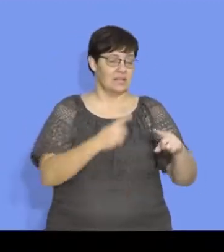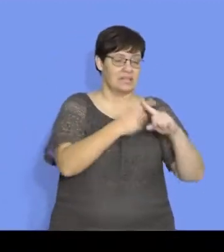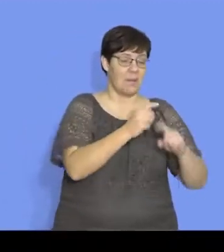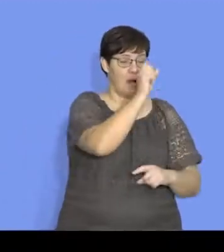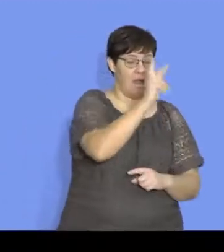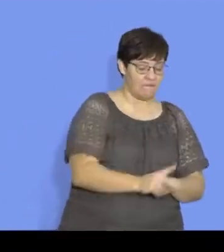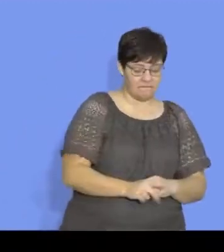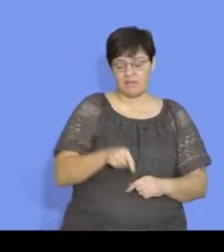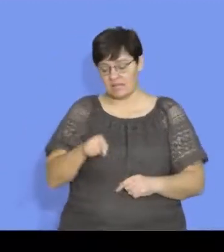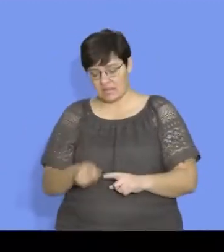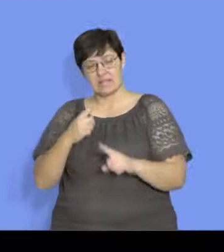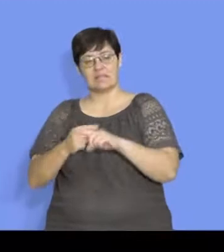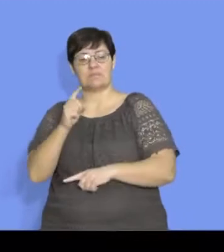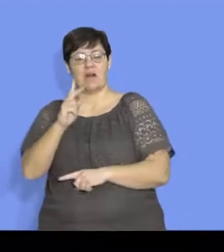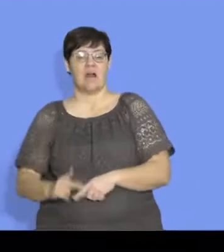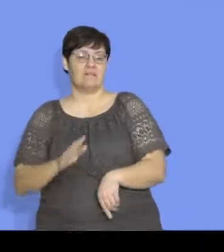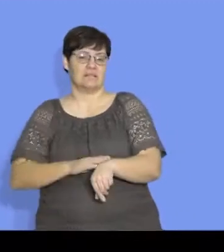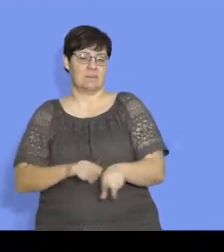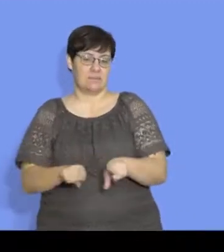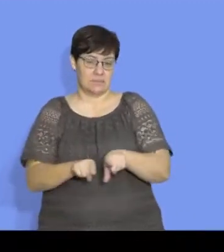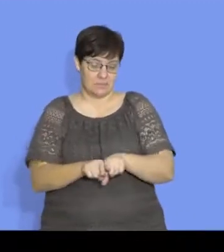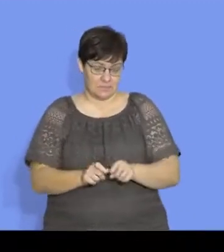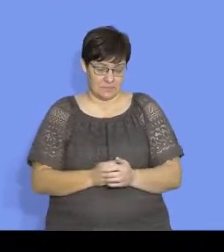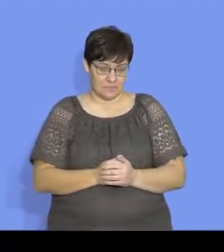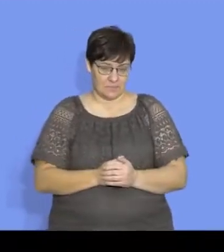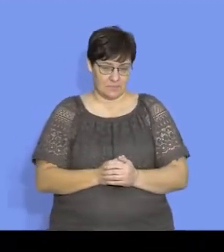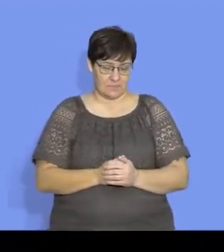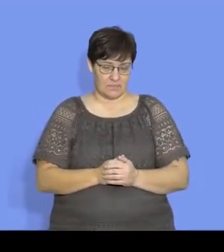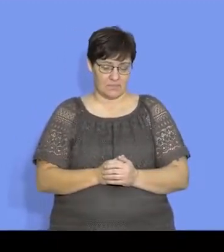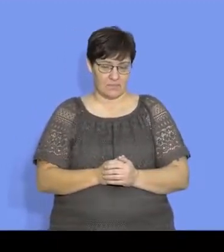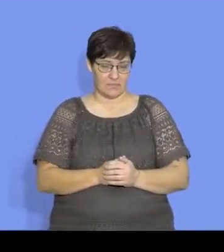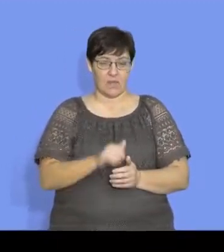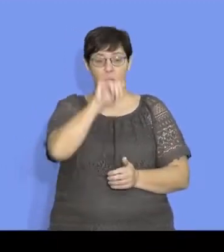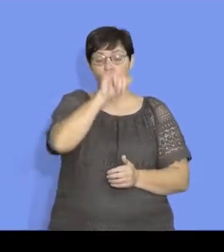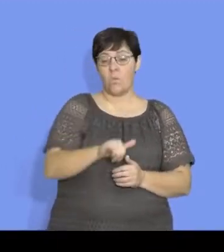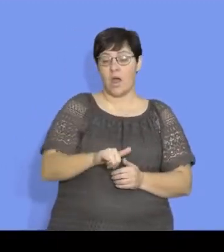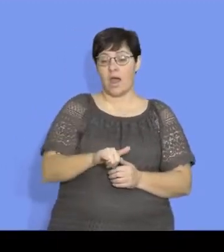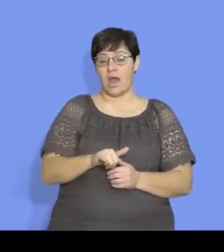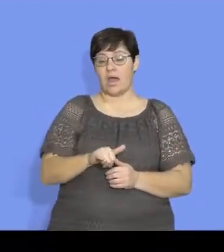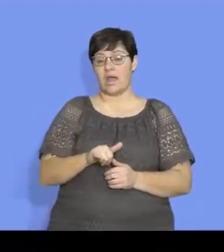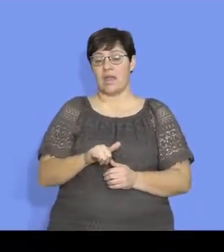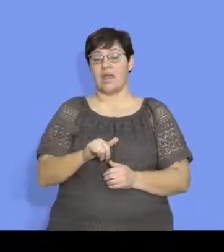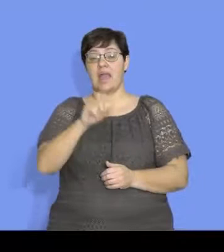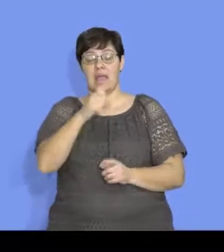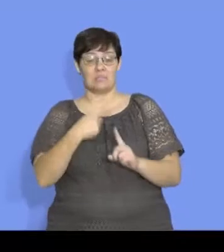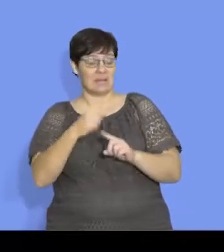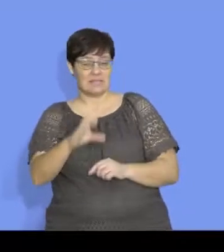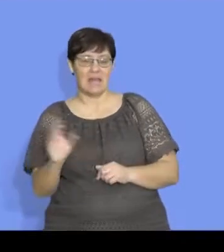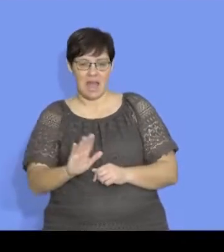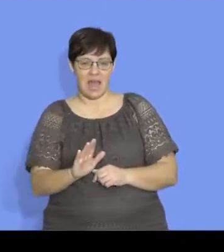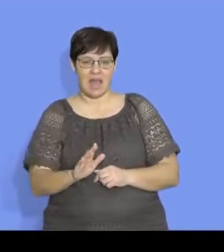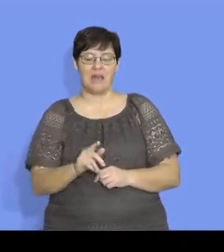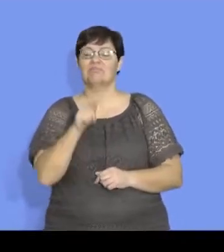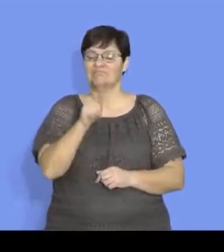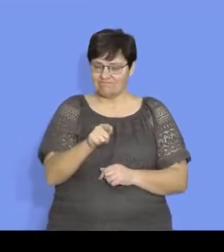half, we have to multiply the time by a half. This isn't in the form of yx plus c. It's just in the form of a constant